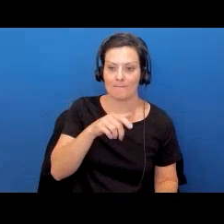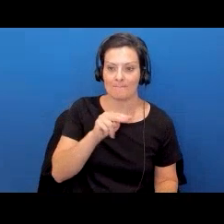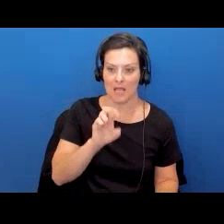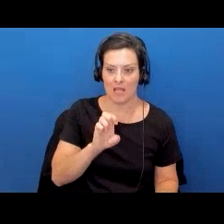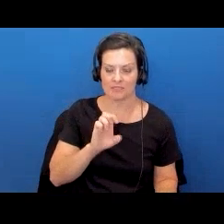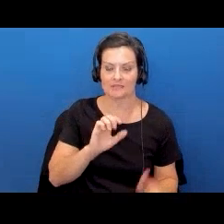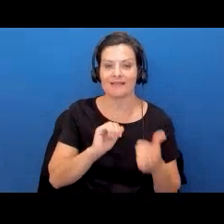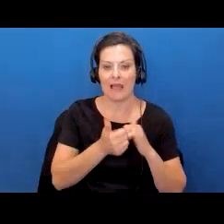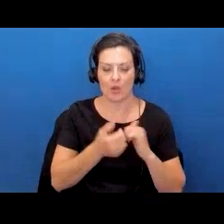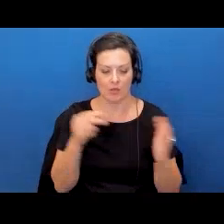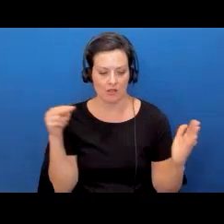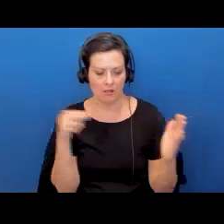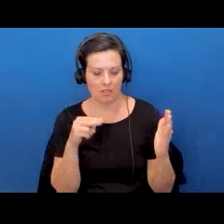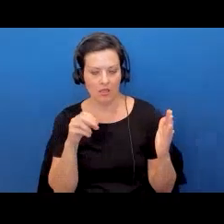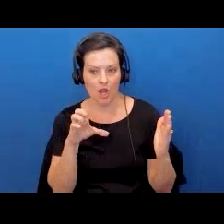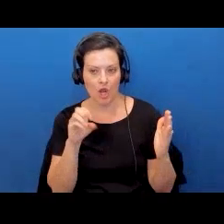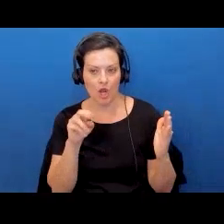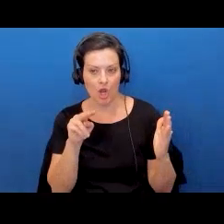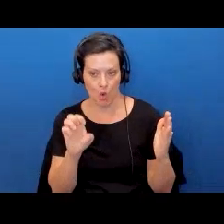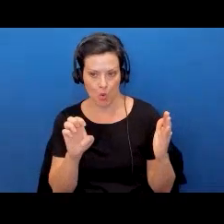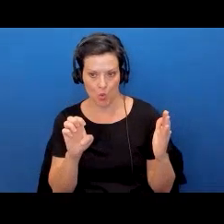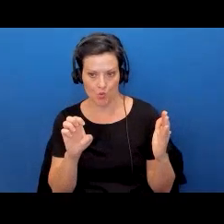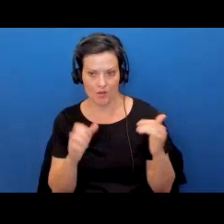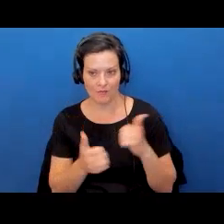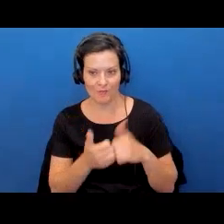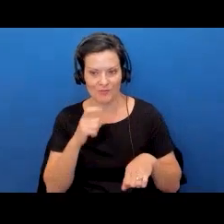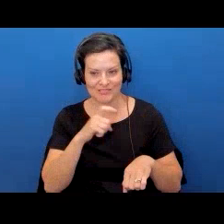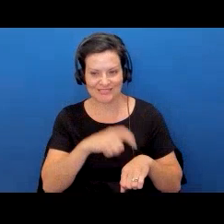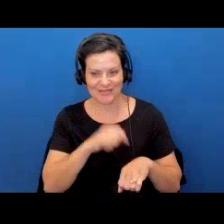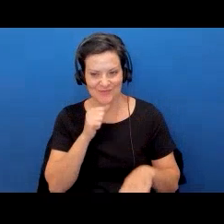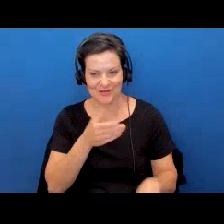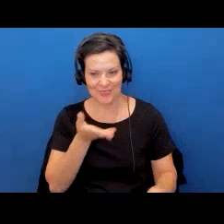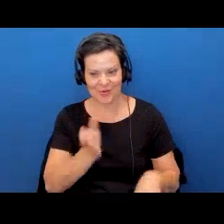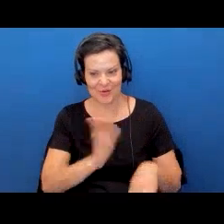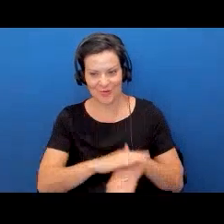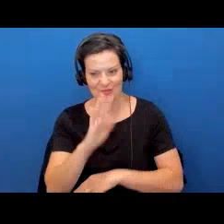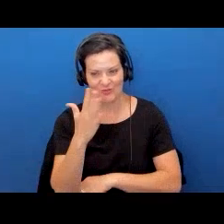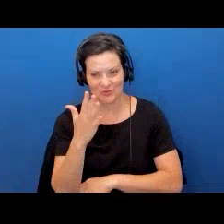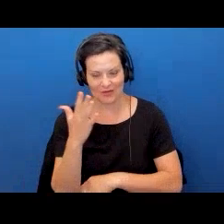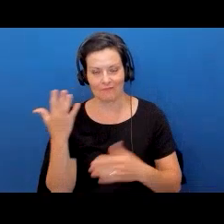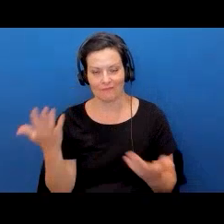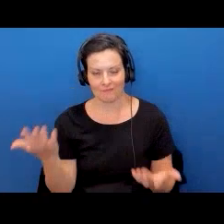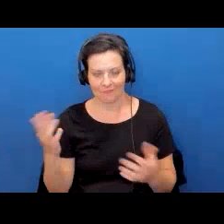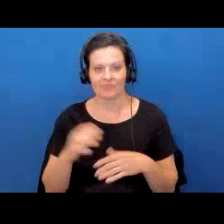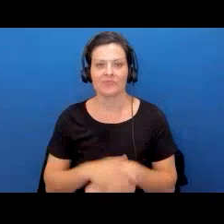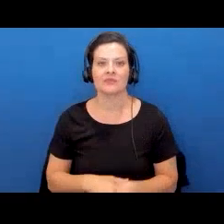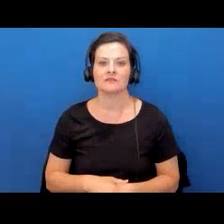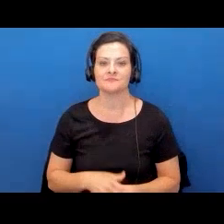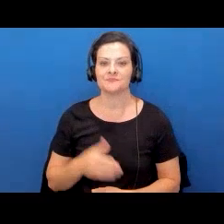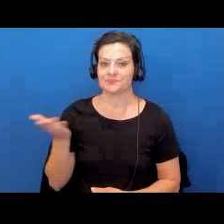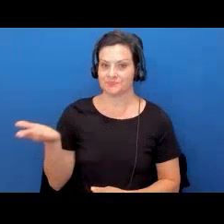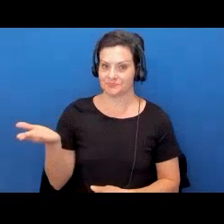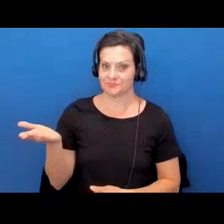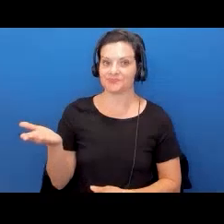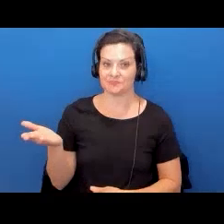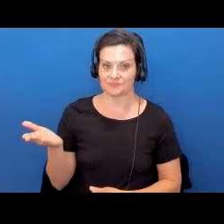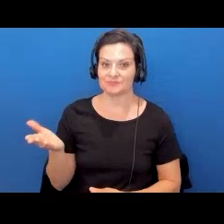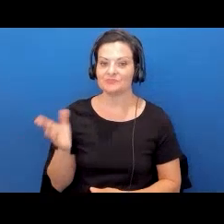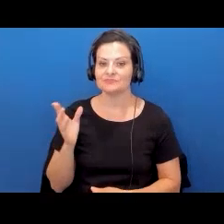cones. But most of the time, the cones aren't on the tree. And so here's how the cones